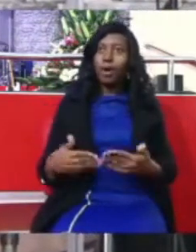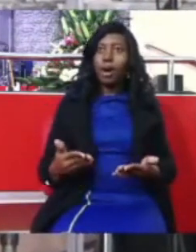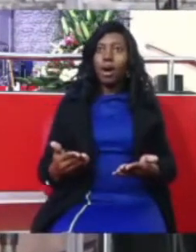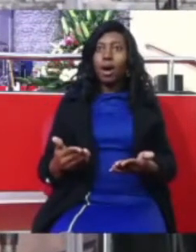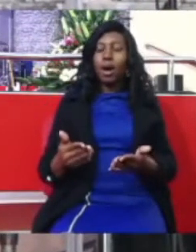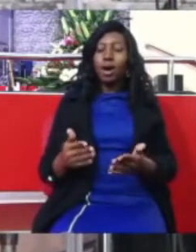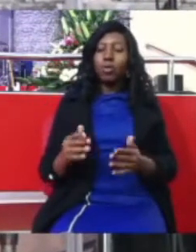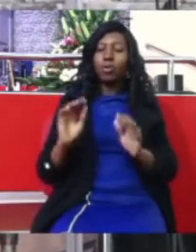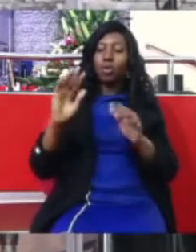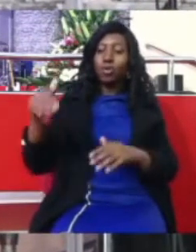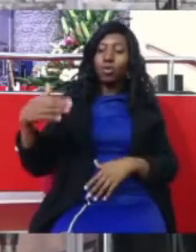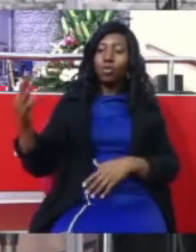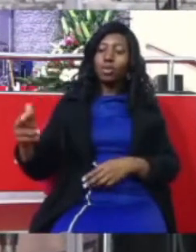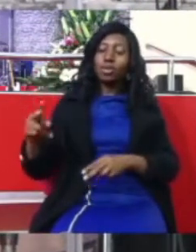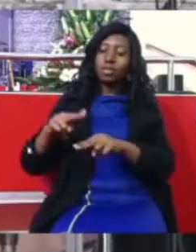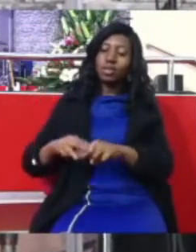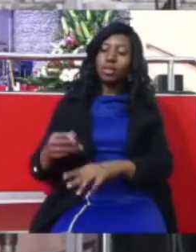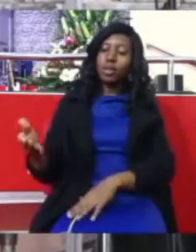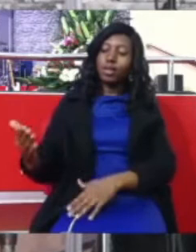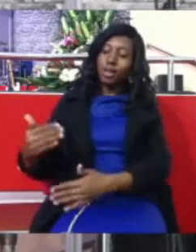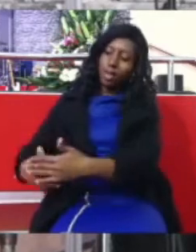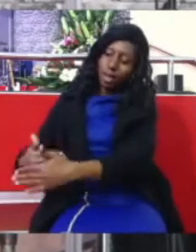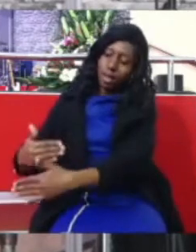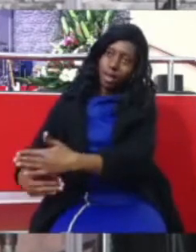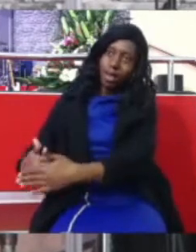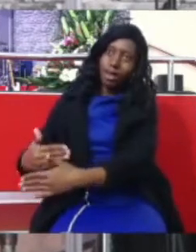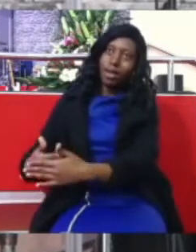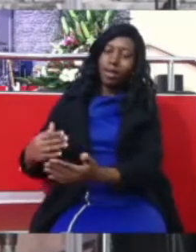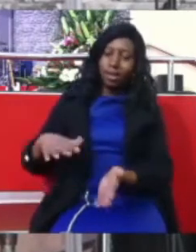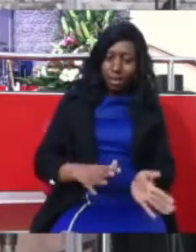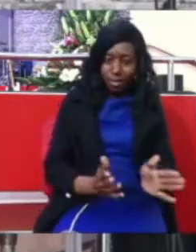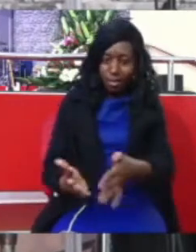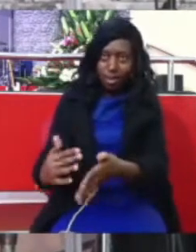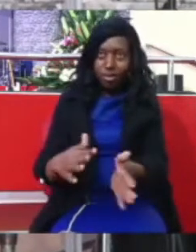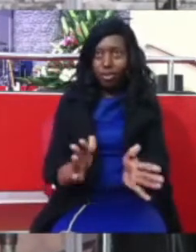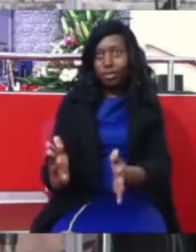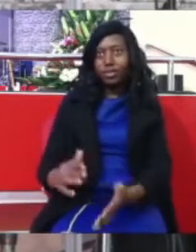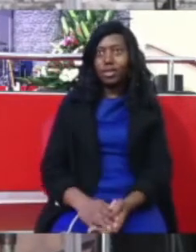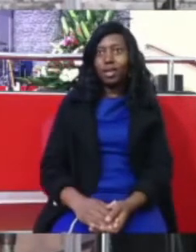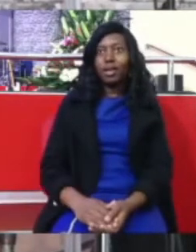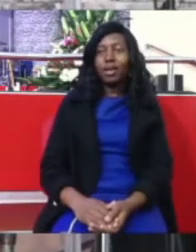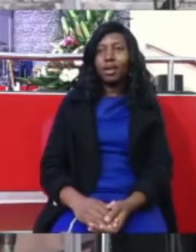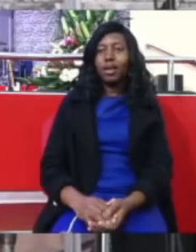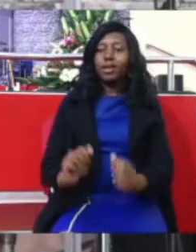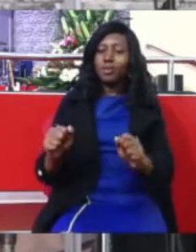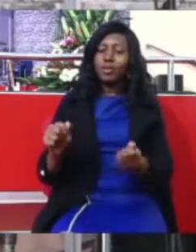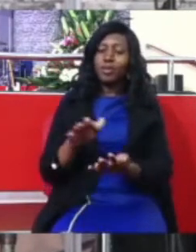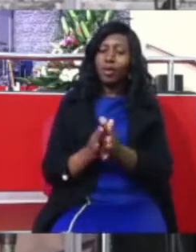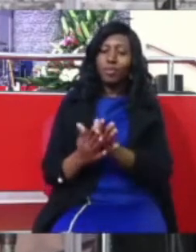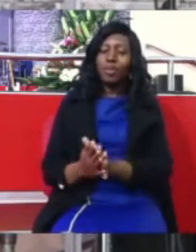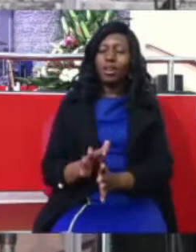are coming, they hit you with dirt instead. So you end up more dirty than that person who